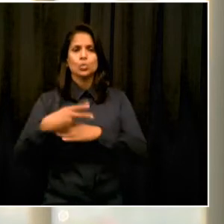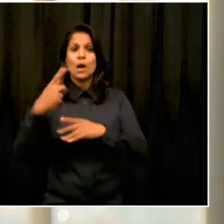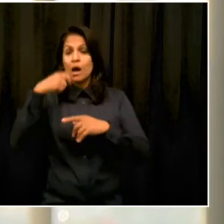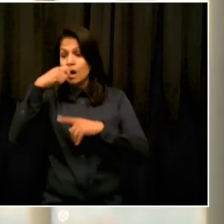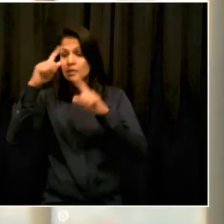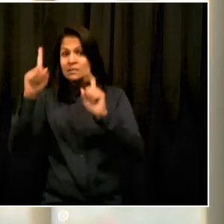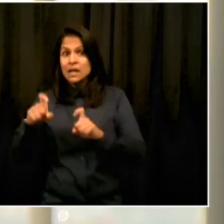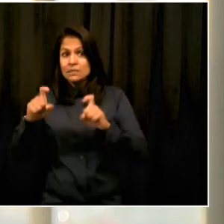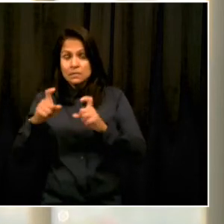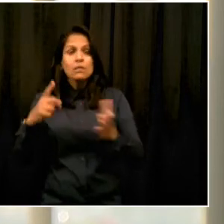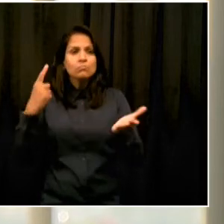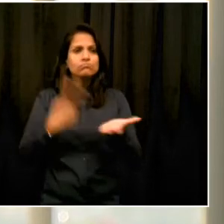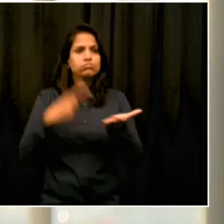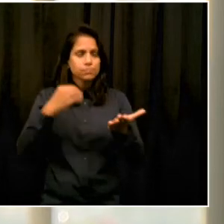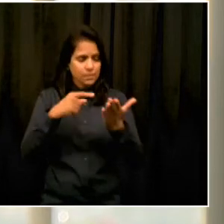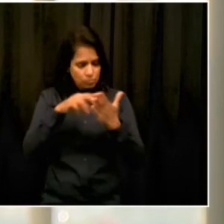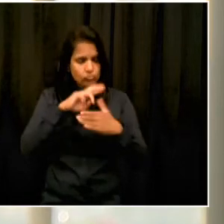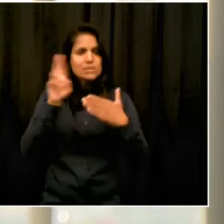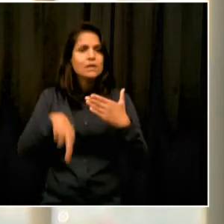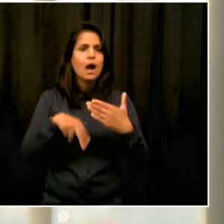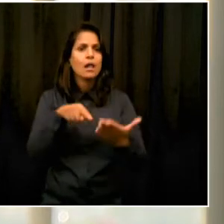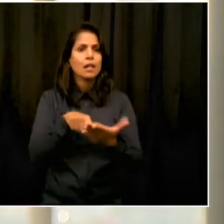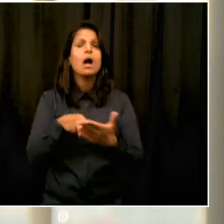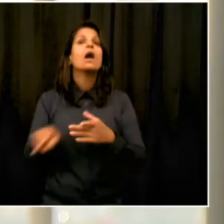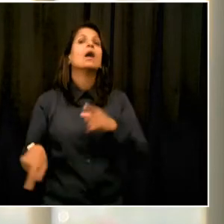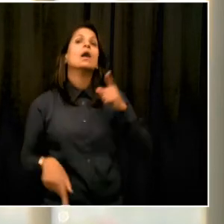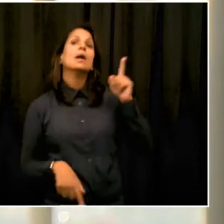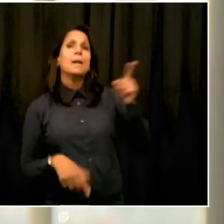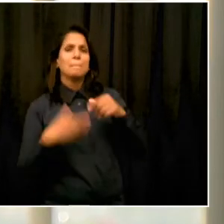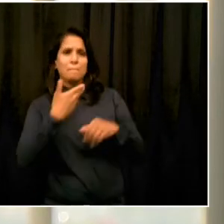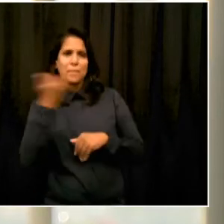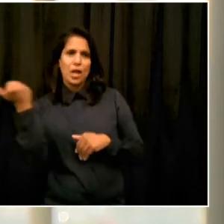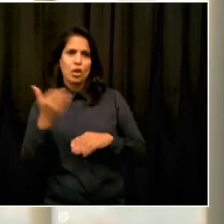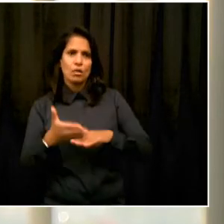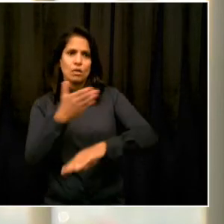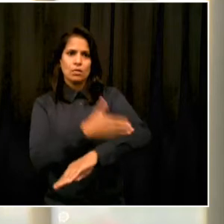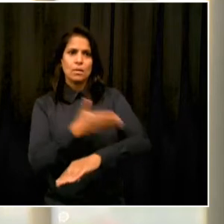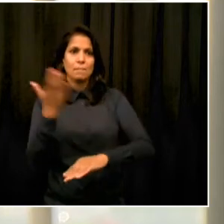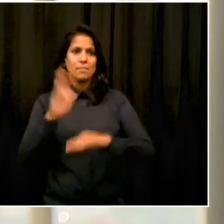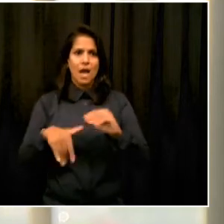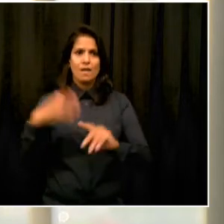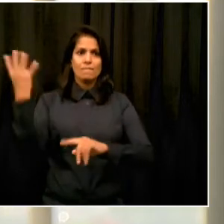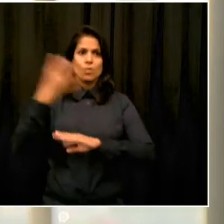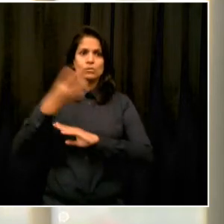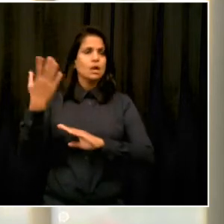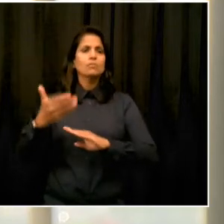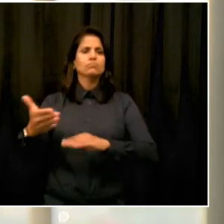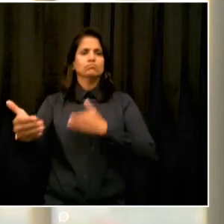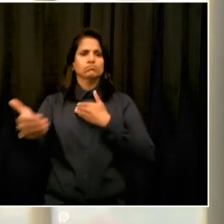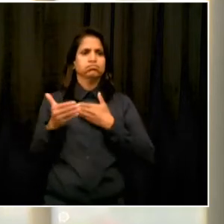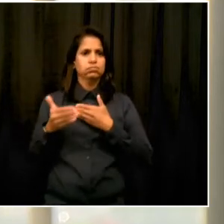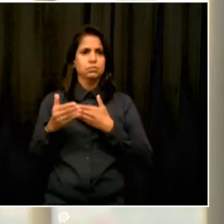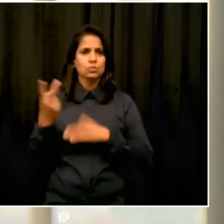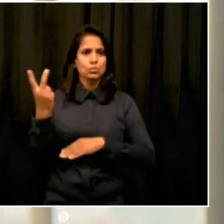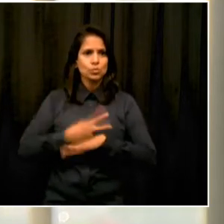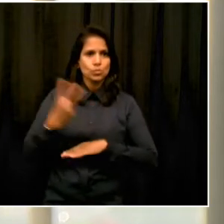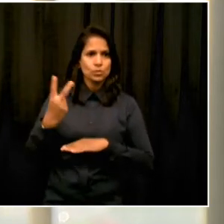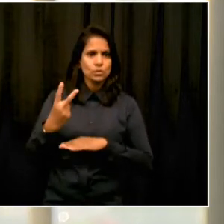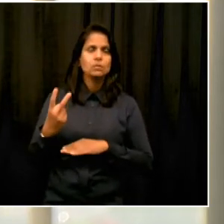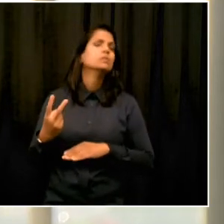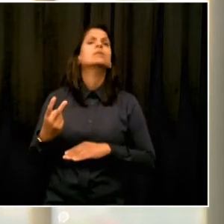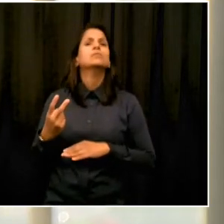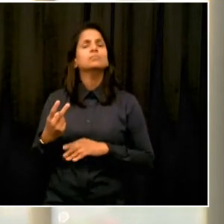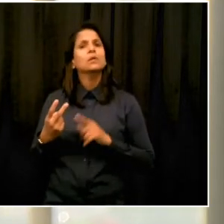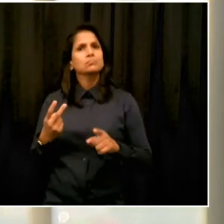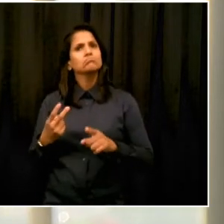48 hours would be the average time you'd have to wait. As the mayor said, depending upon where the test is being sent from other